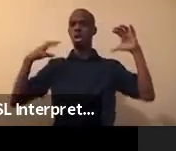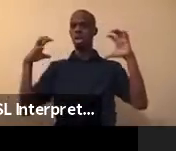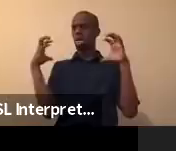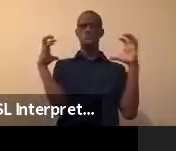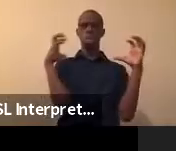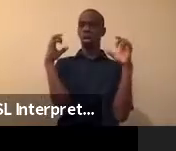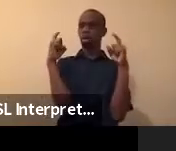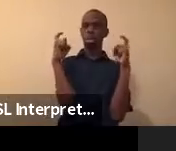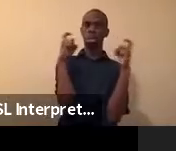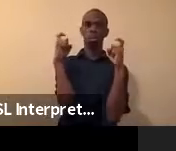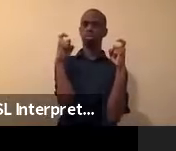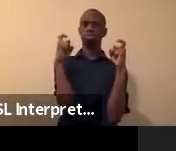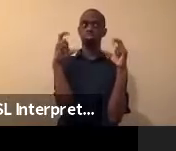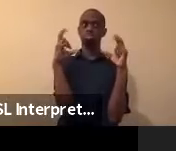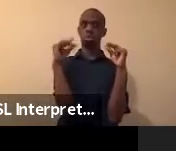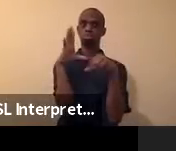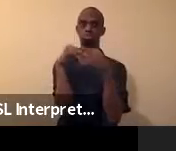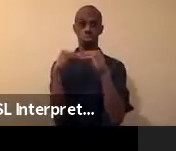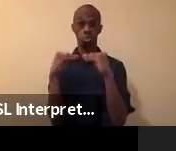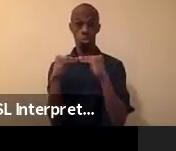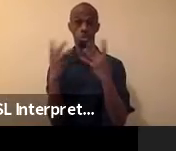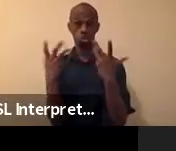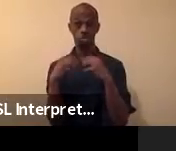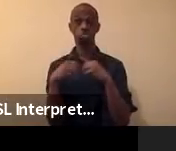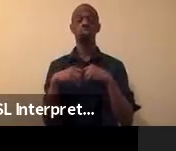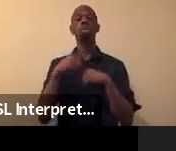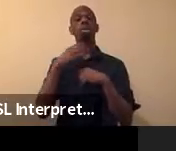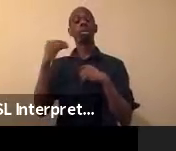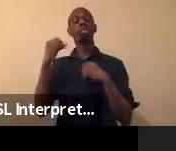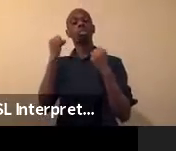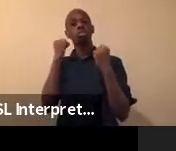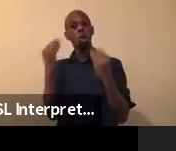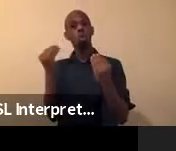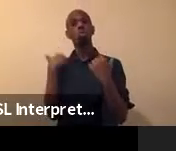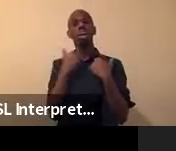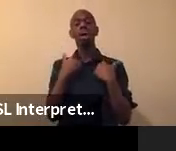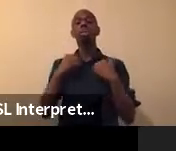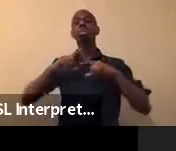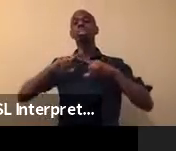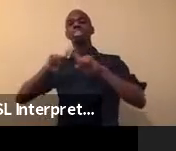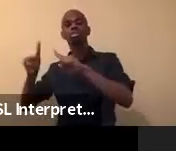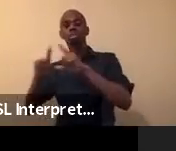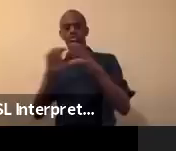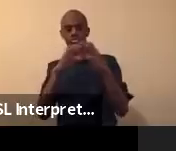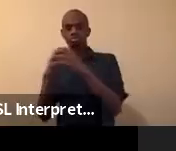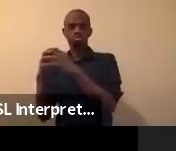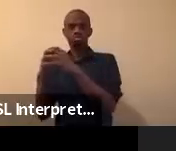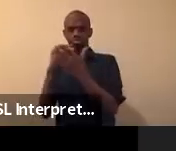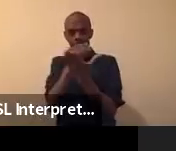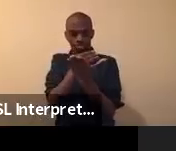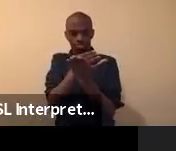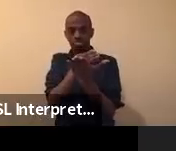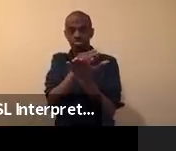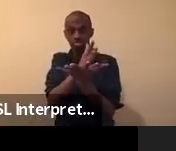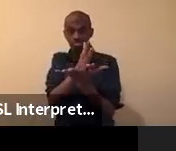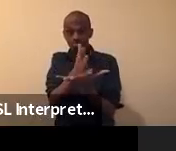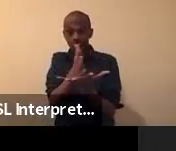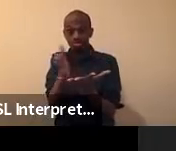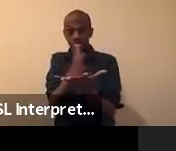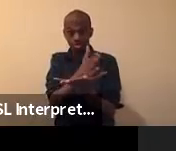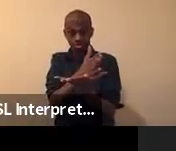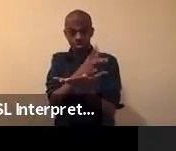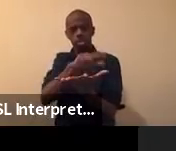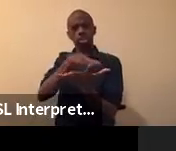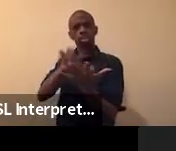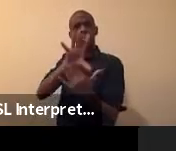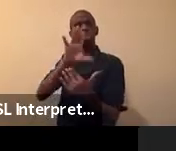was a series of discourses that start to emerge to talk about, you know, Korean store owners in that neighborhood, but also to